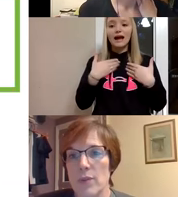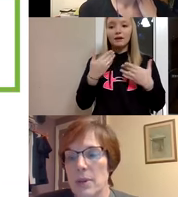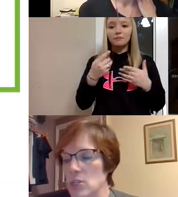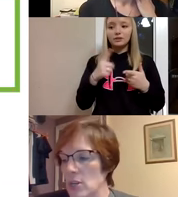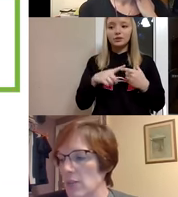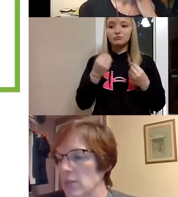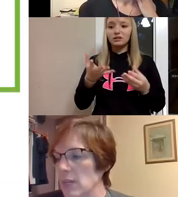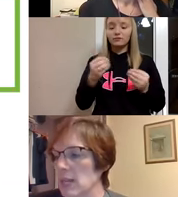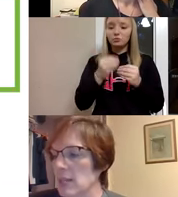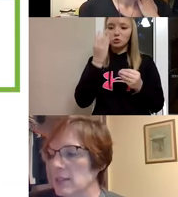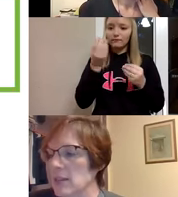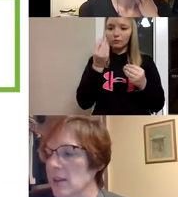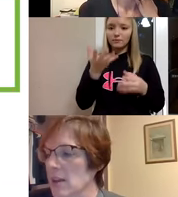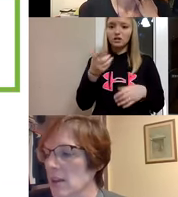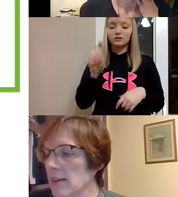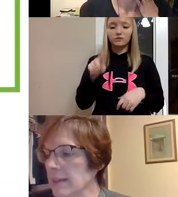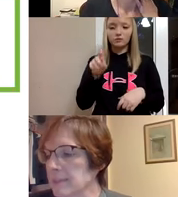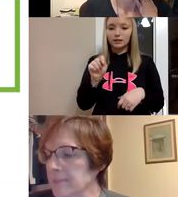more information if you need it.